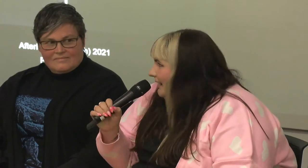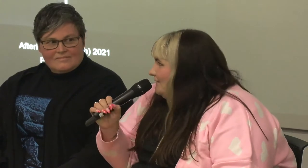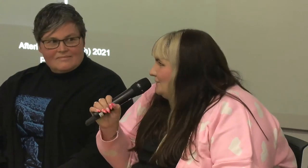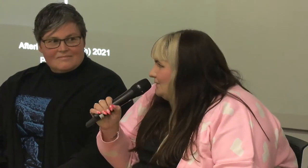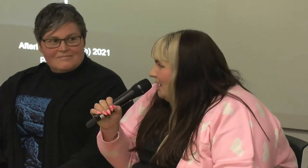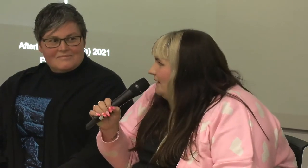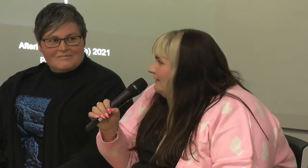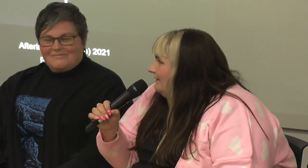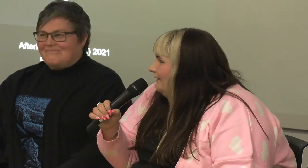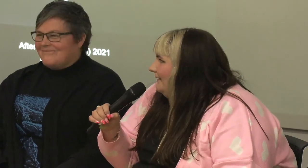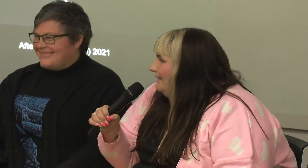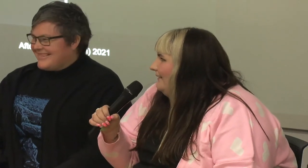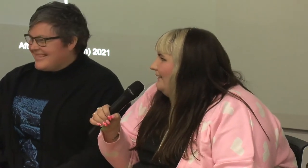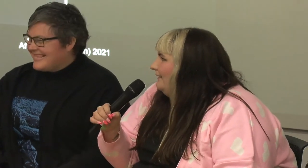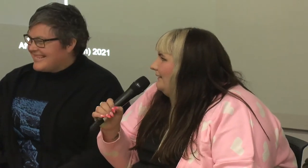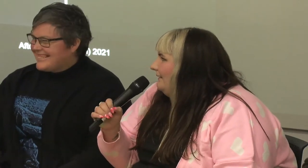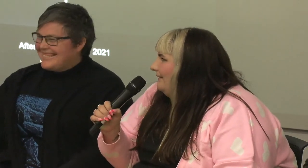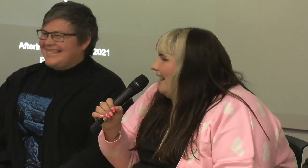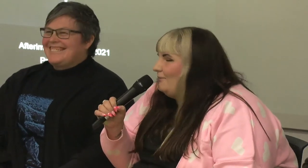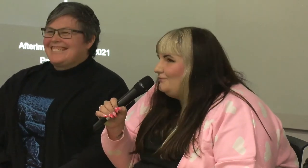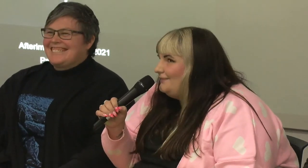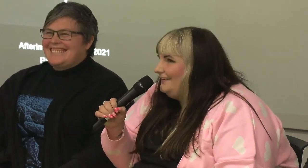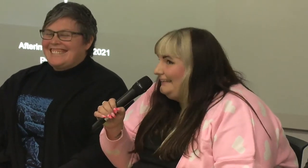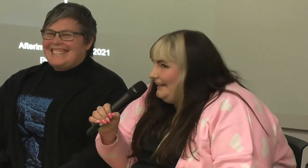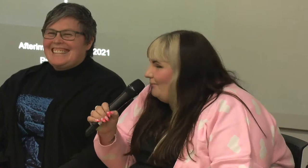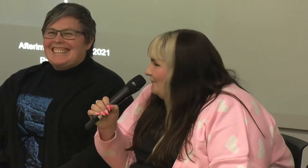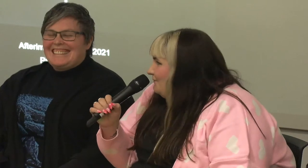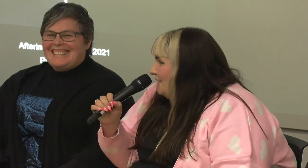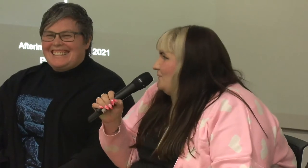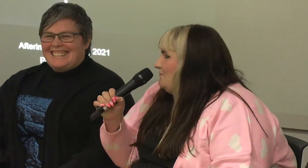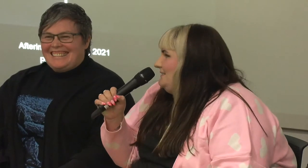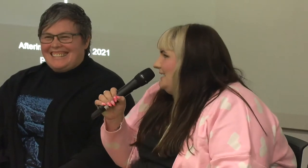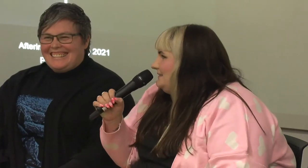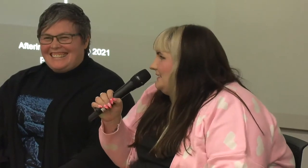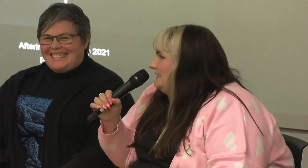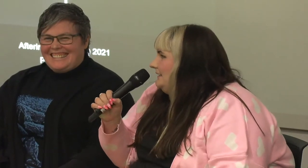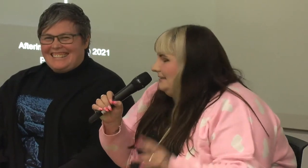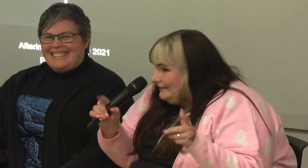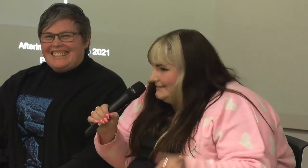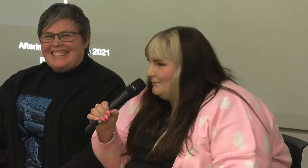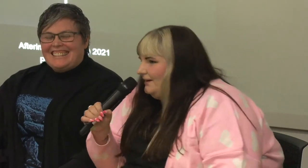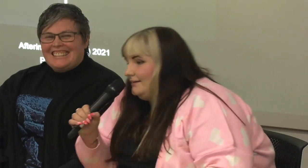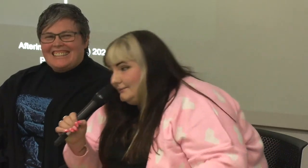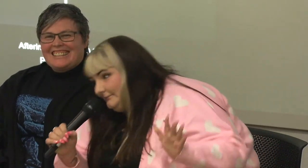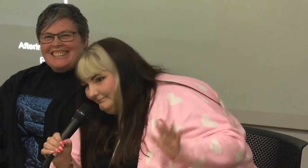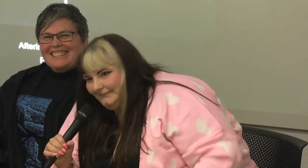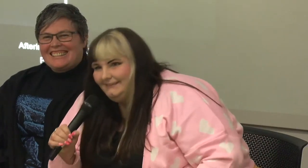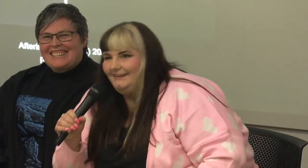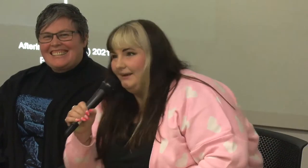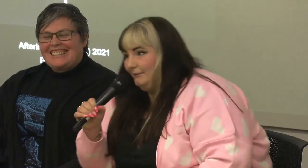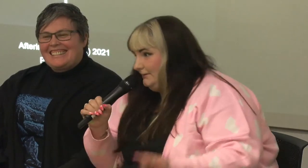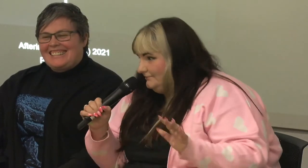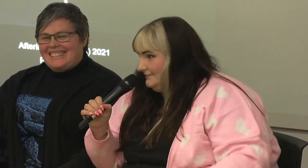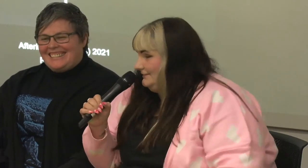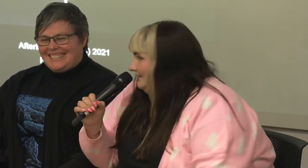Am I allowed to do a swear? Yes. I wouldn't fuck you with my dad's dick, said one guy. I was like, well,